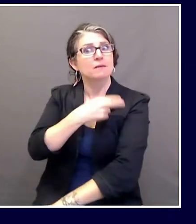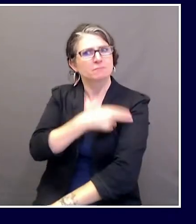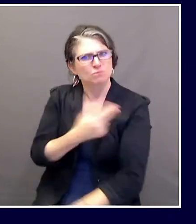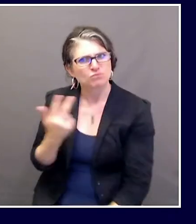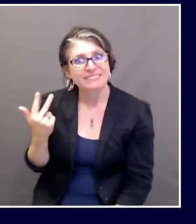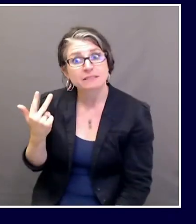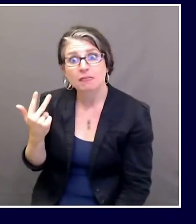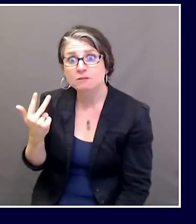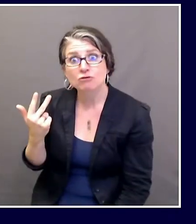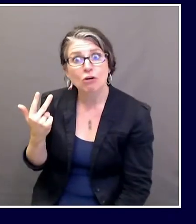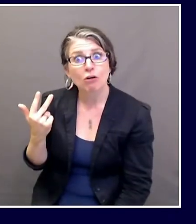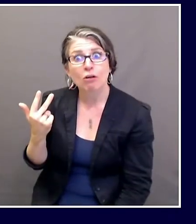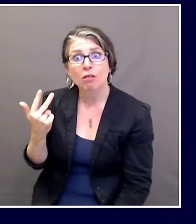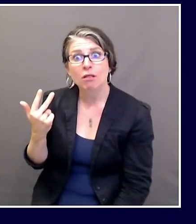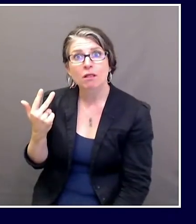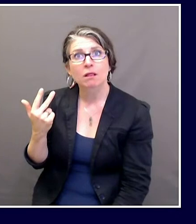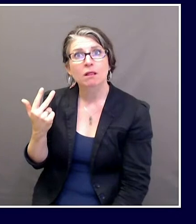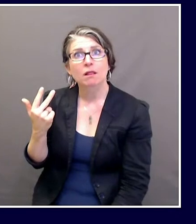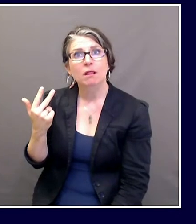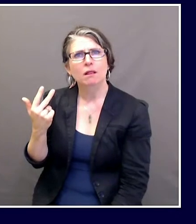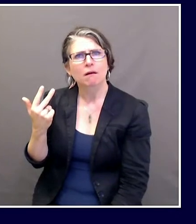Could that be in our future in a couple weeks?